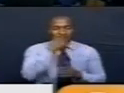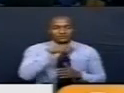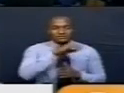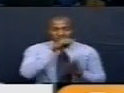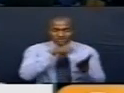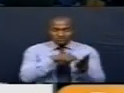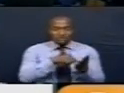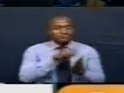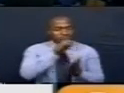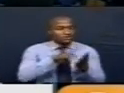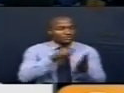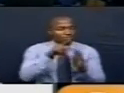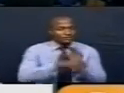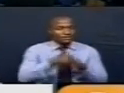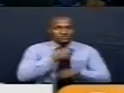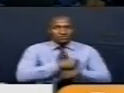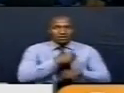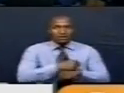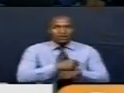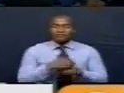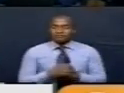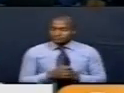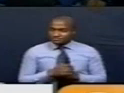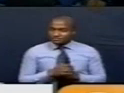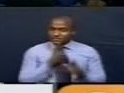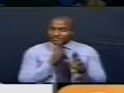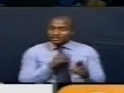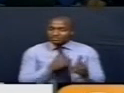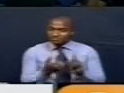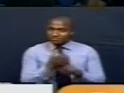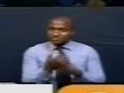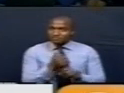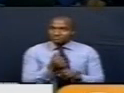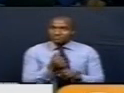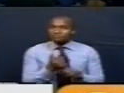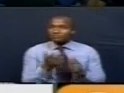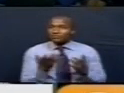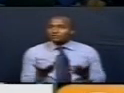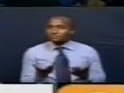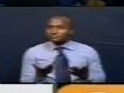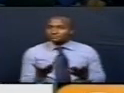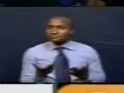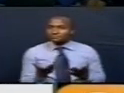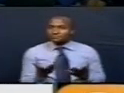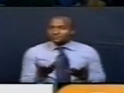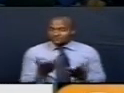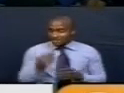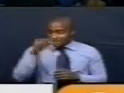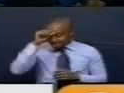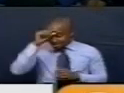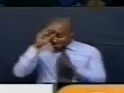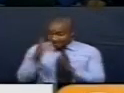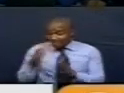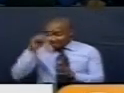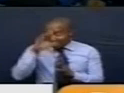School. And the only result I was able to pick up before I made my way here to have this discussion with you is in the gubernatorial race, where Governor Malombe